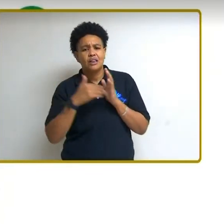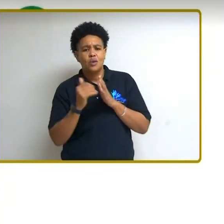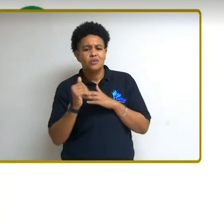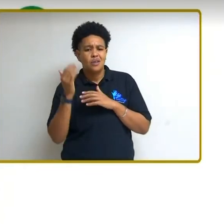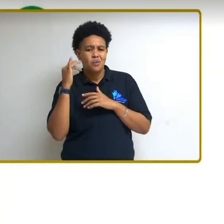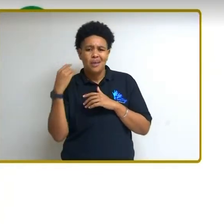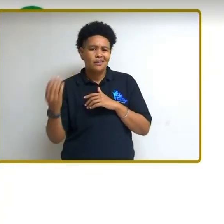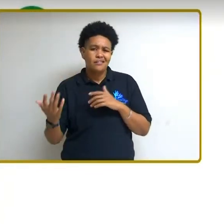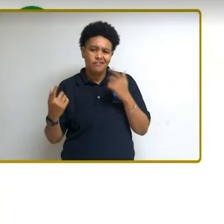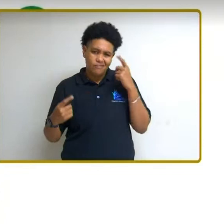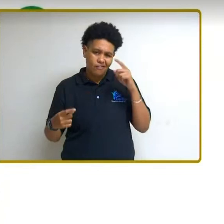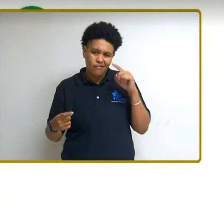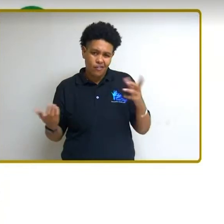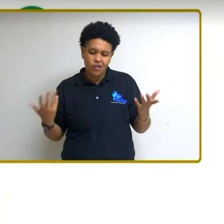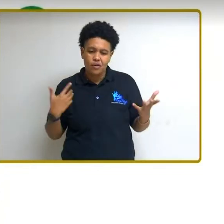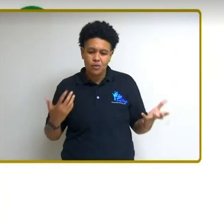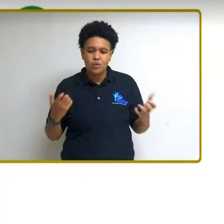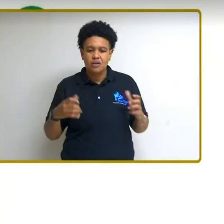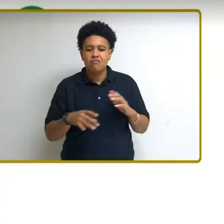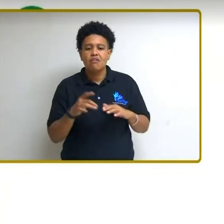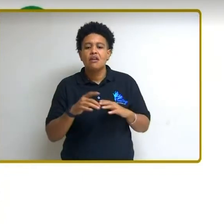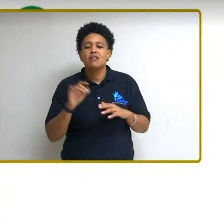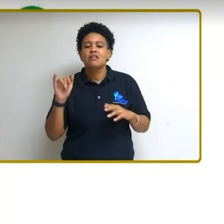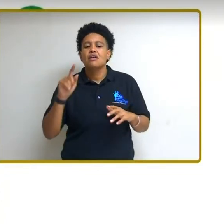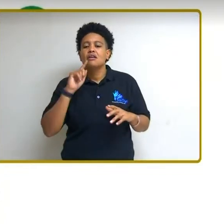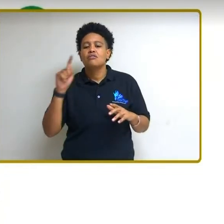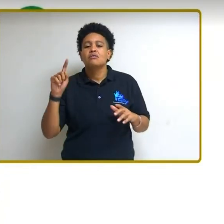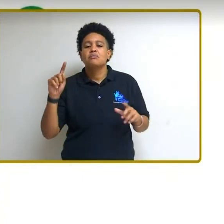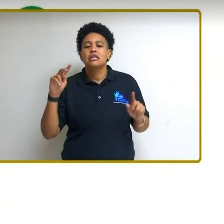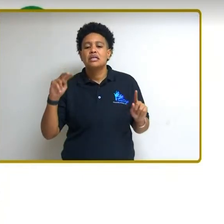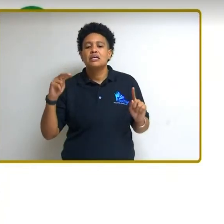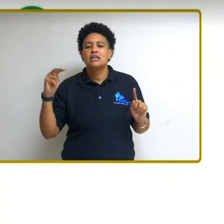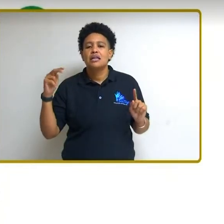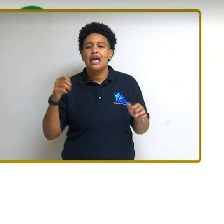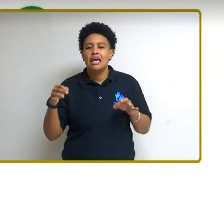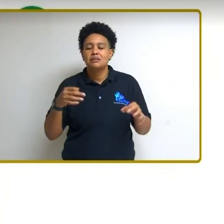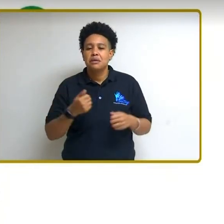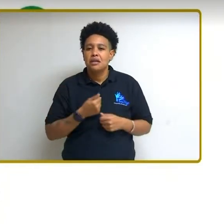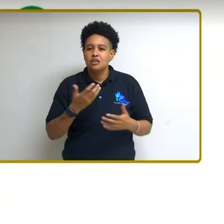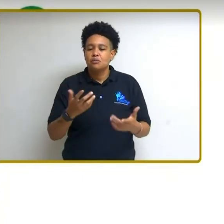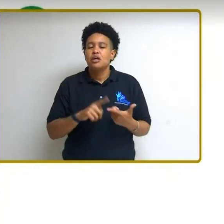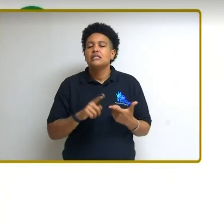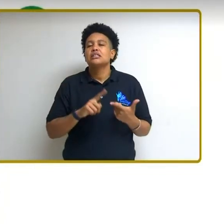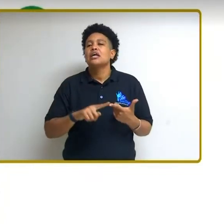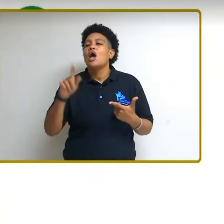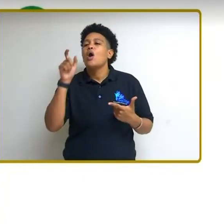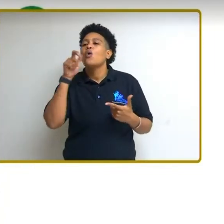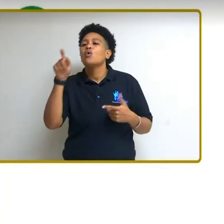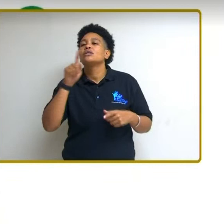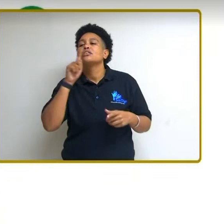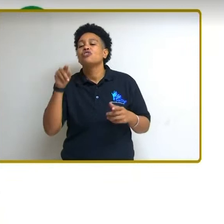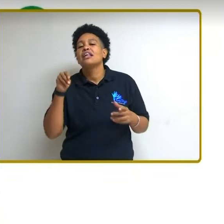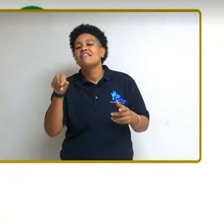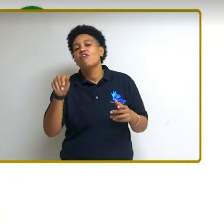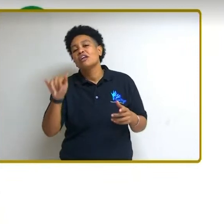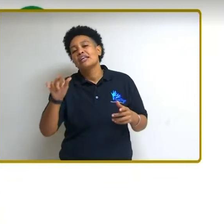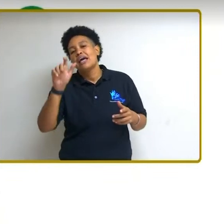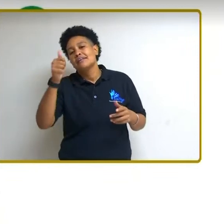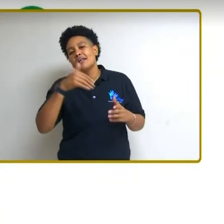the $10,000? I wanted to find out if that could be articulated. And also, who is funding that?